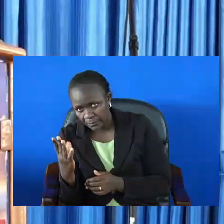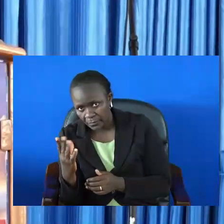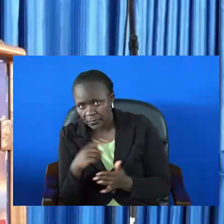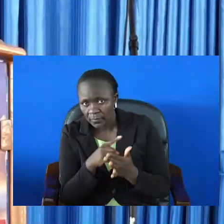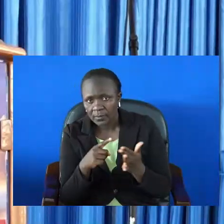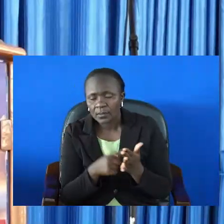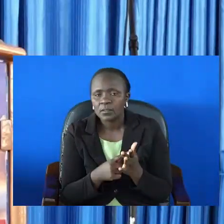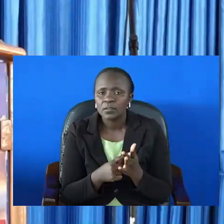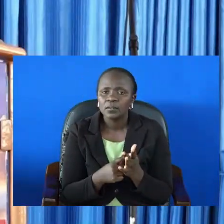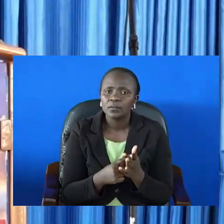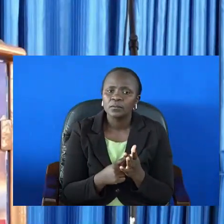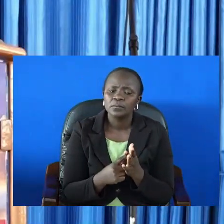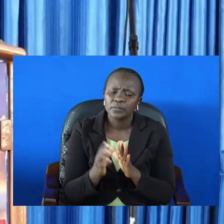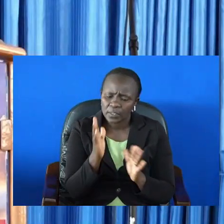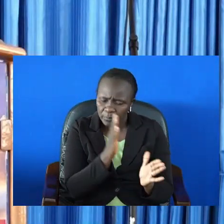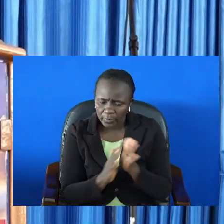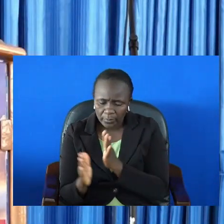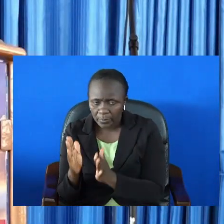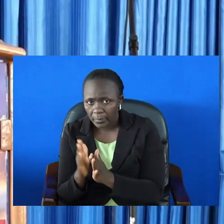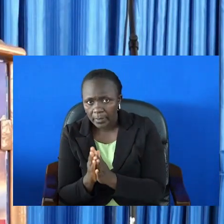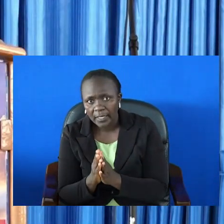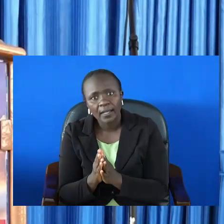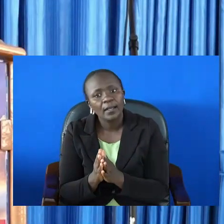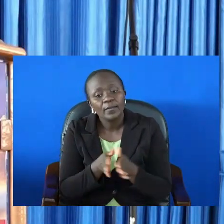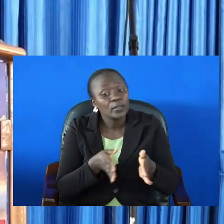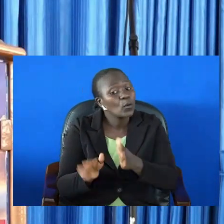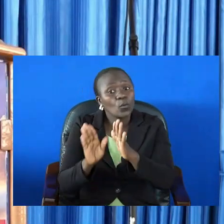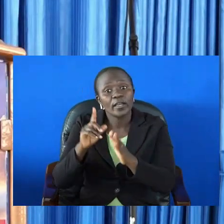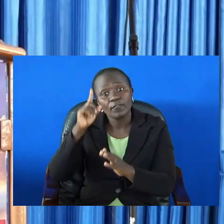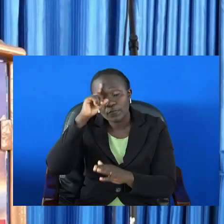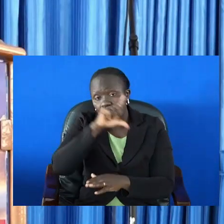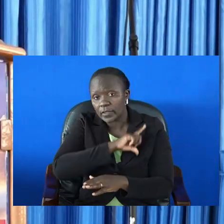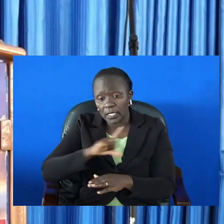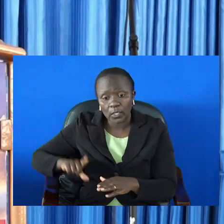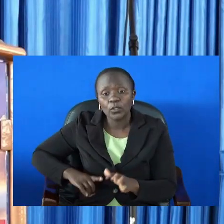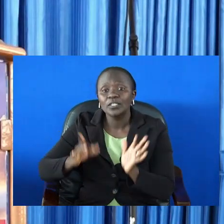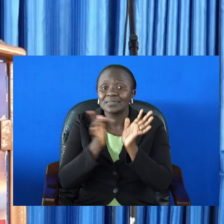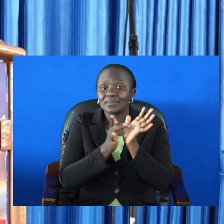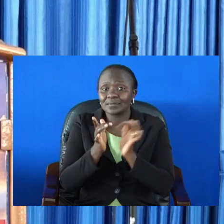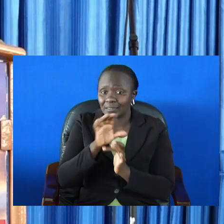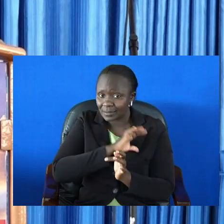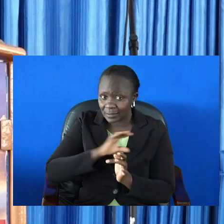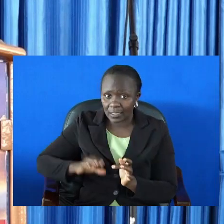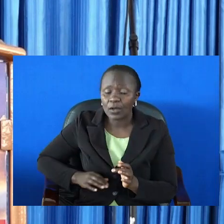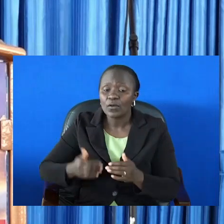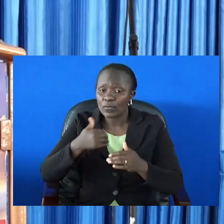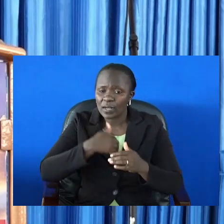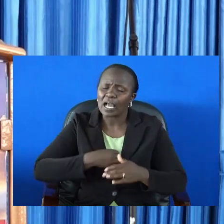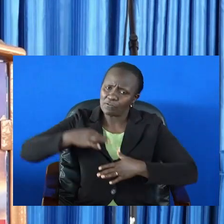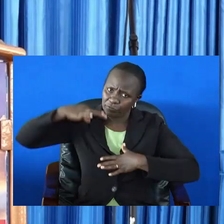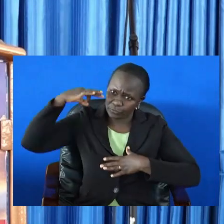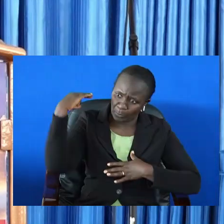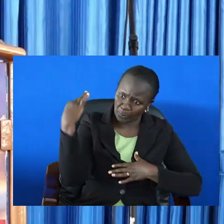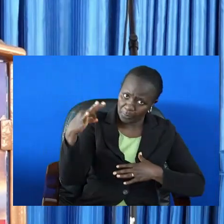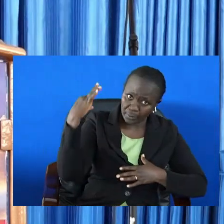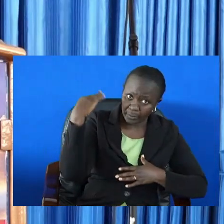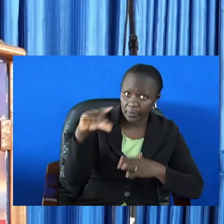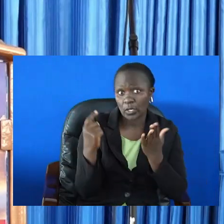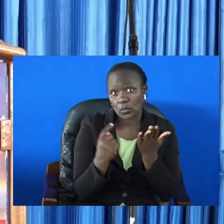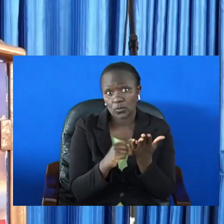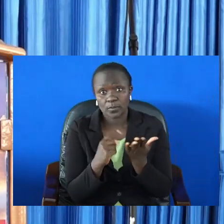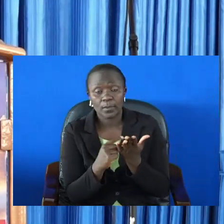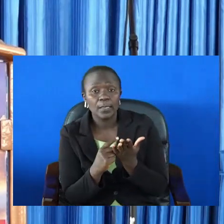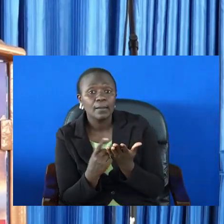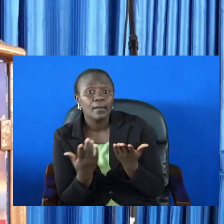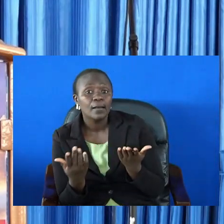this was a man to prepare the way for the Lord Jesus, so that the Lord Jesus Christ will have to preach the gospel